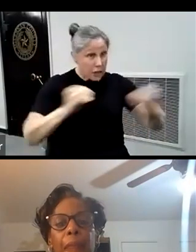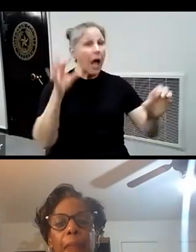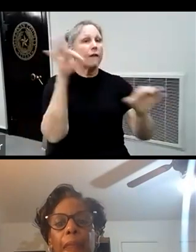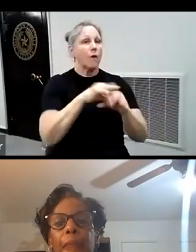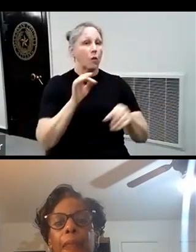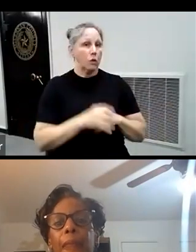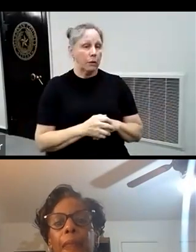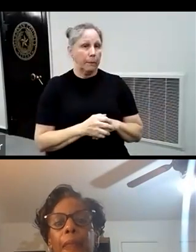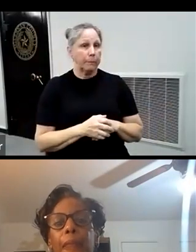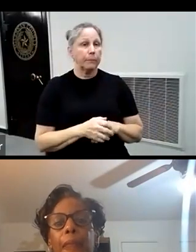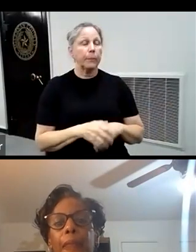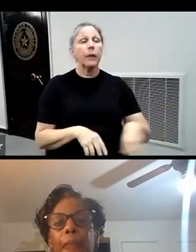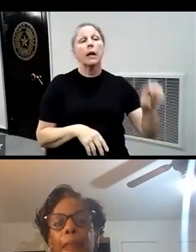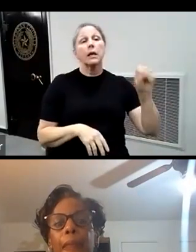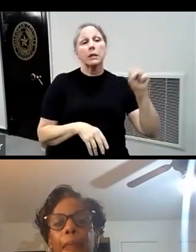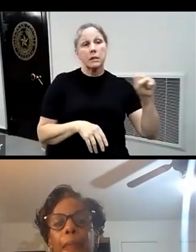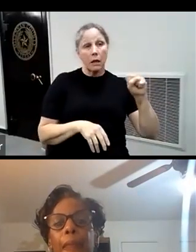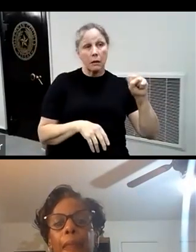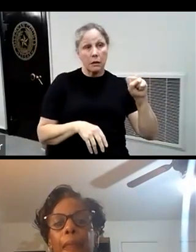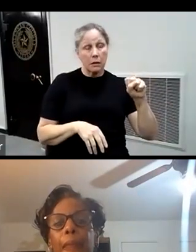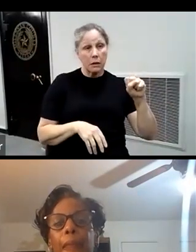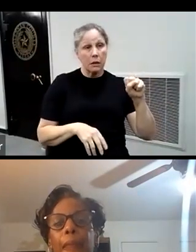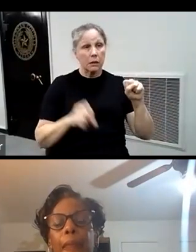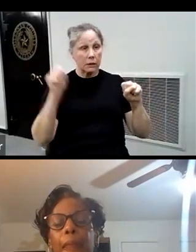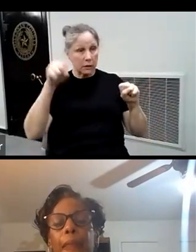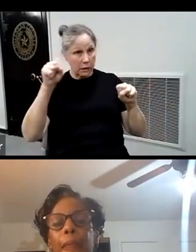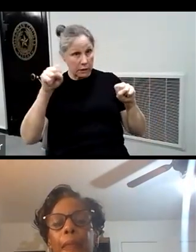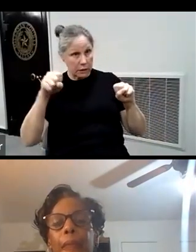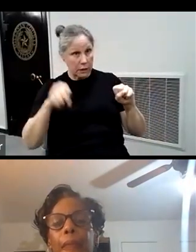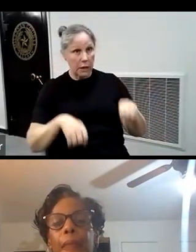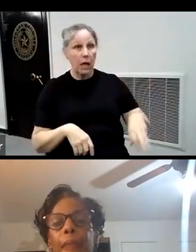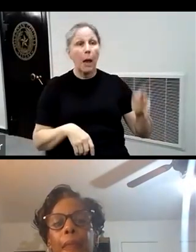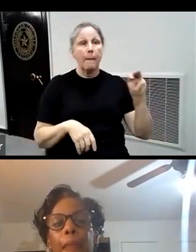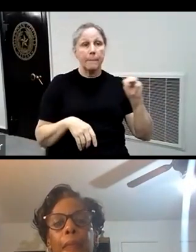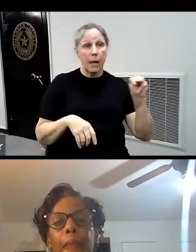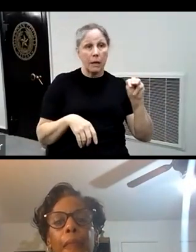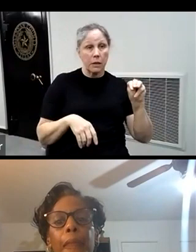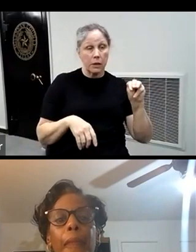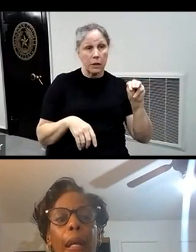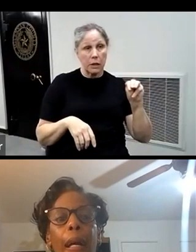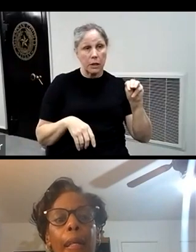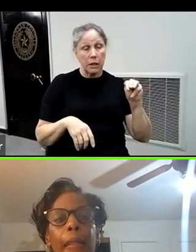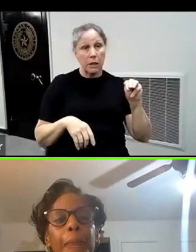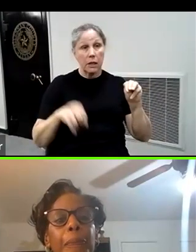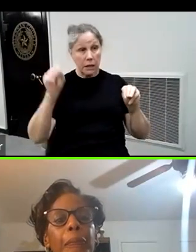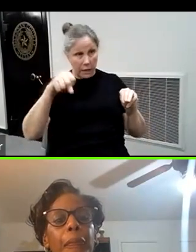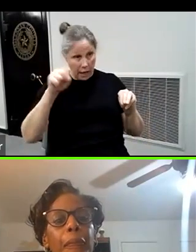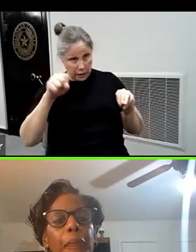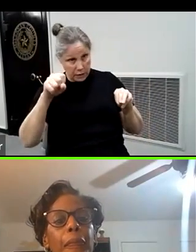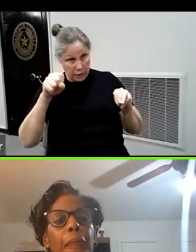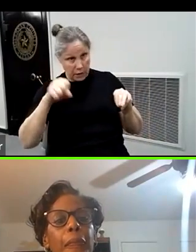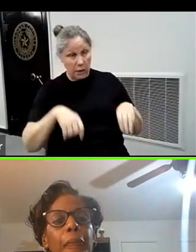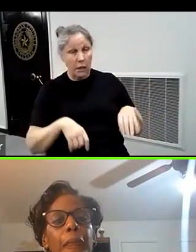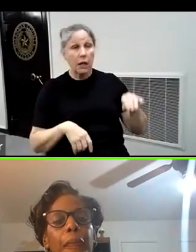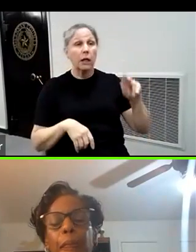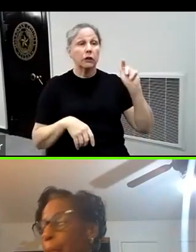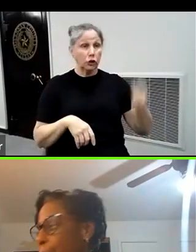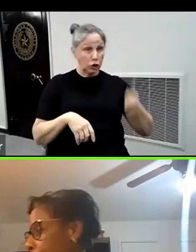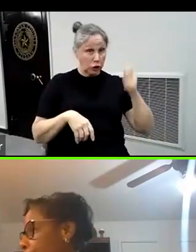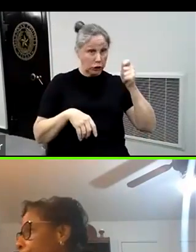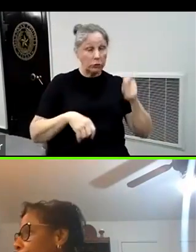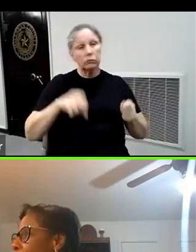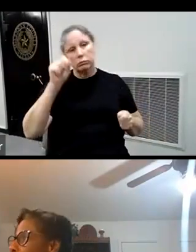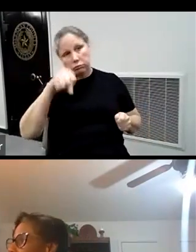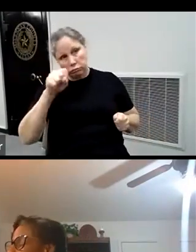vote. Commissioner Bell, Aye. Commissioner Miller, Aye. Judge Dalton,